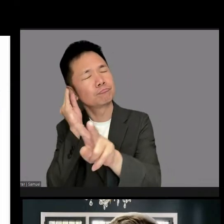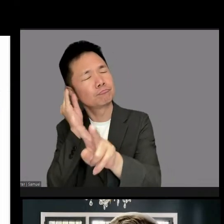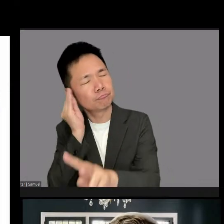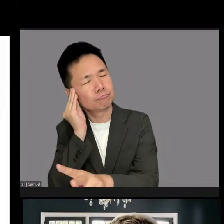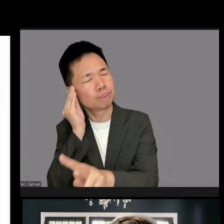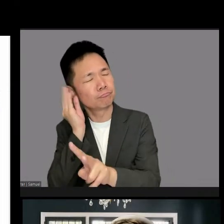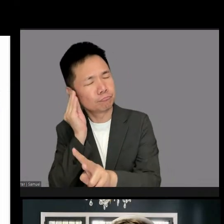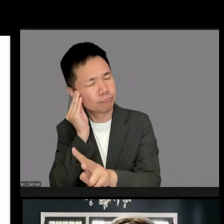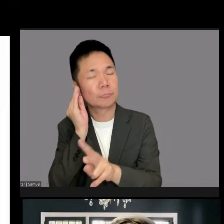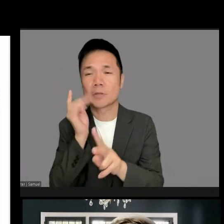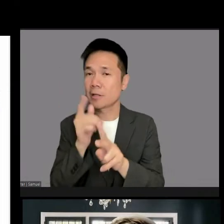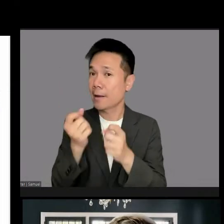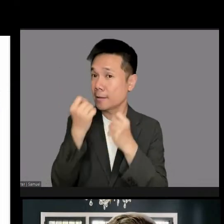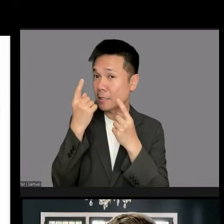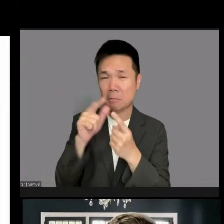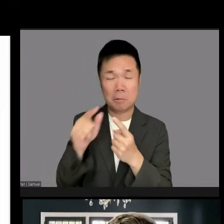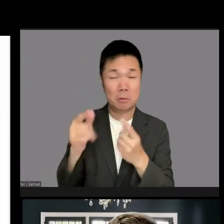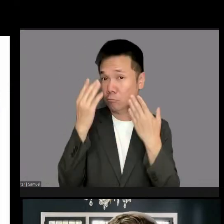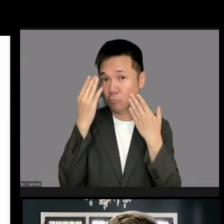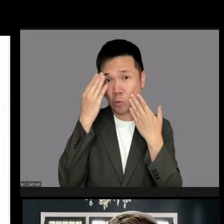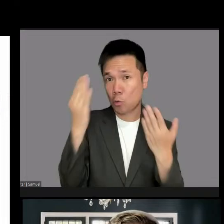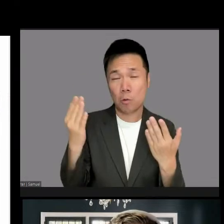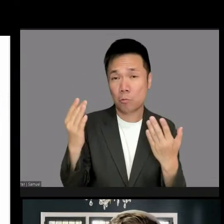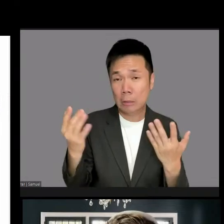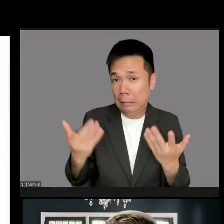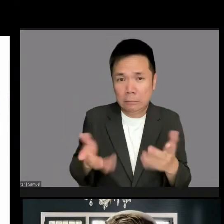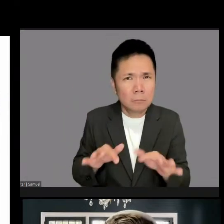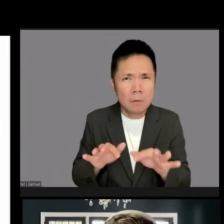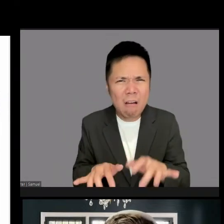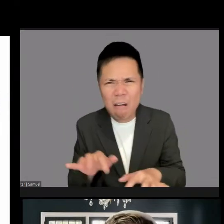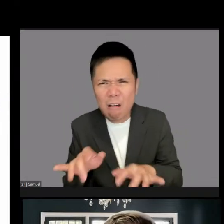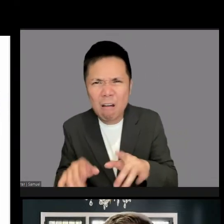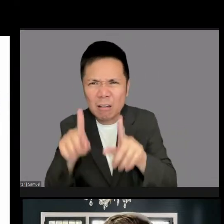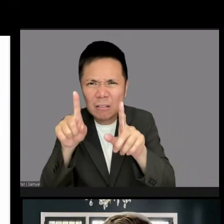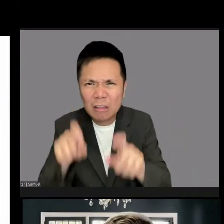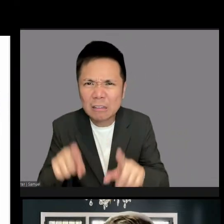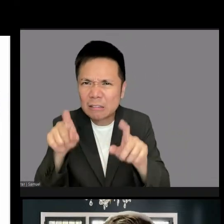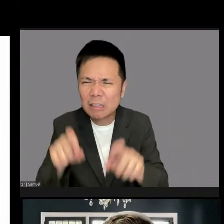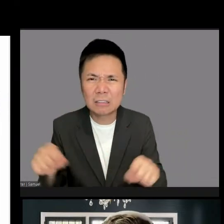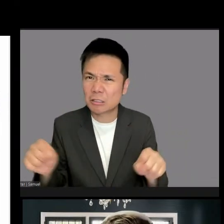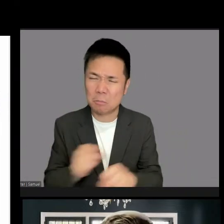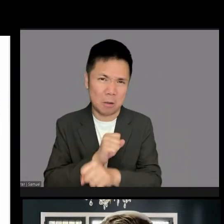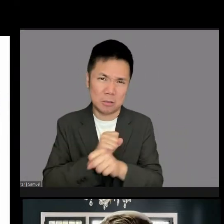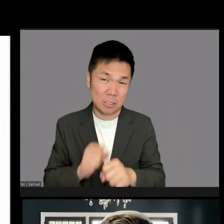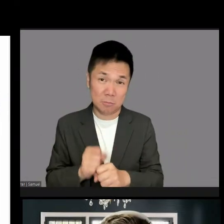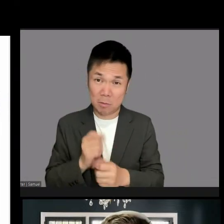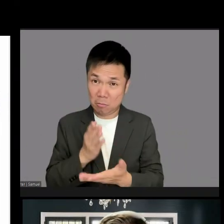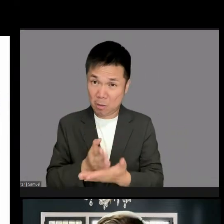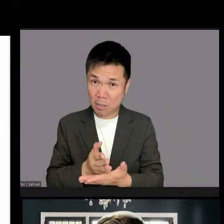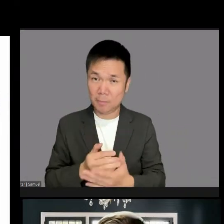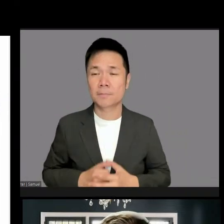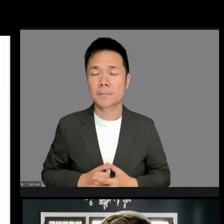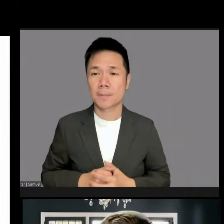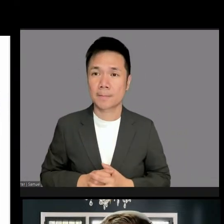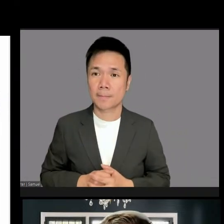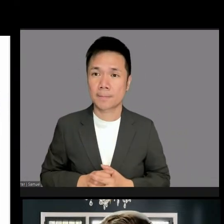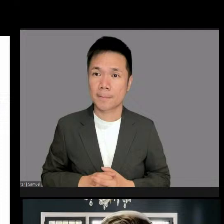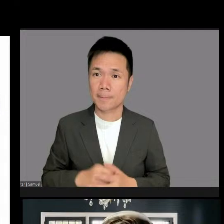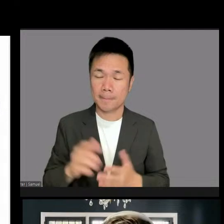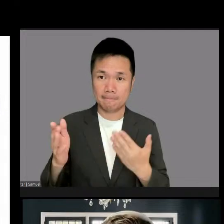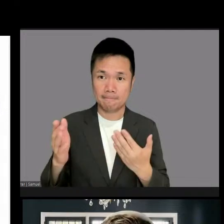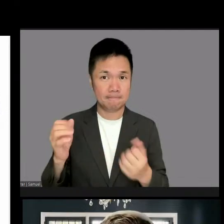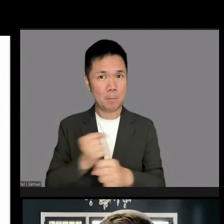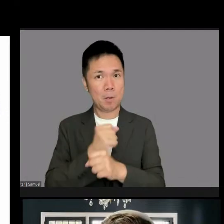we don't know what we don't know, right? So if we're not familiar with how these things work, then we're not going to be able to serve other people who will